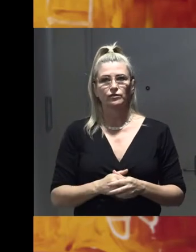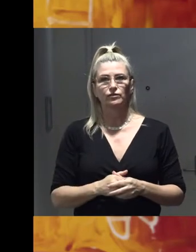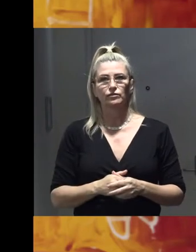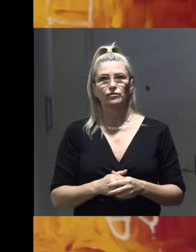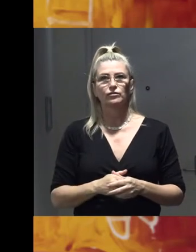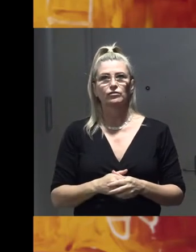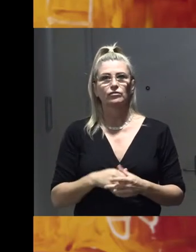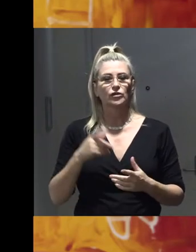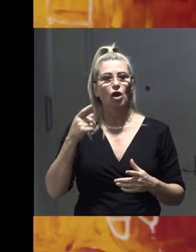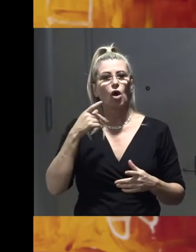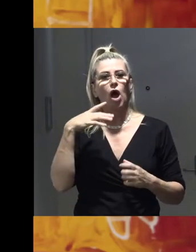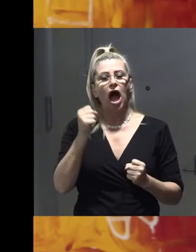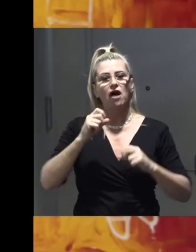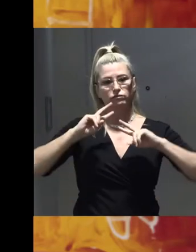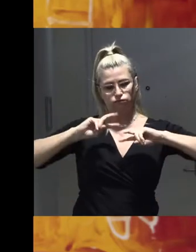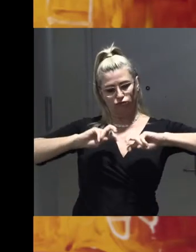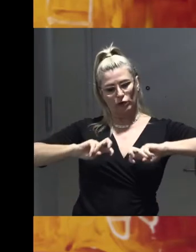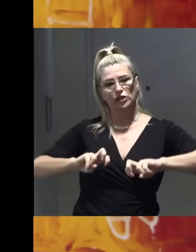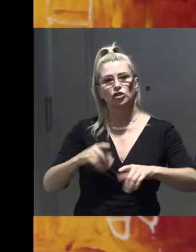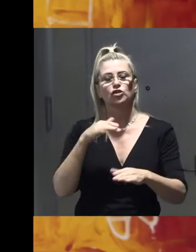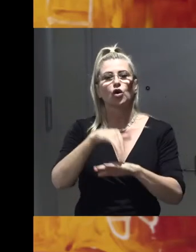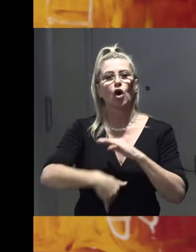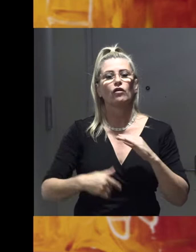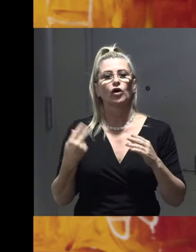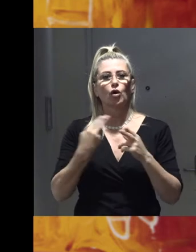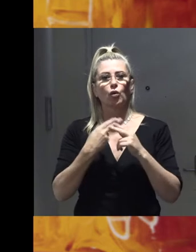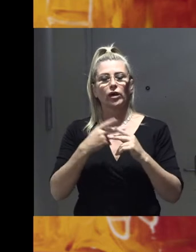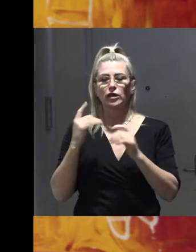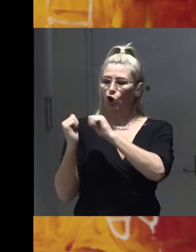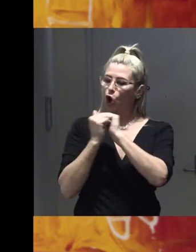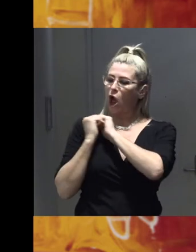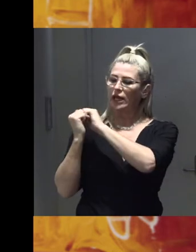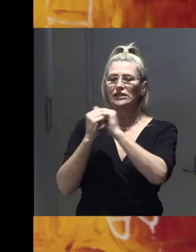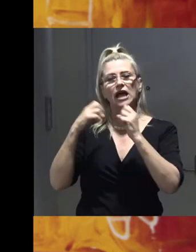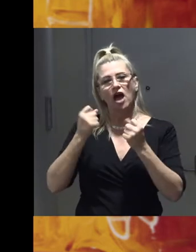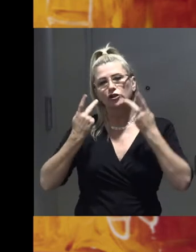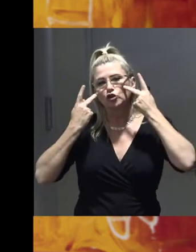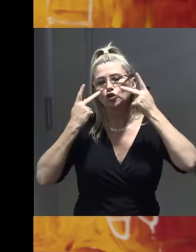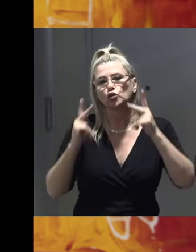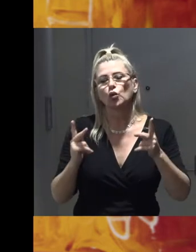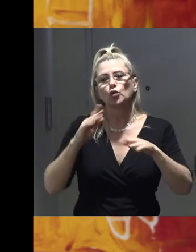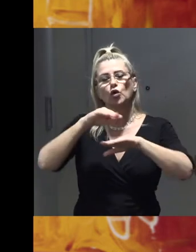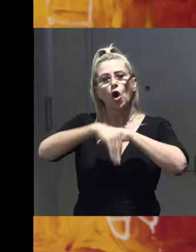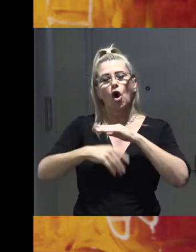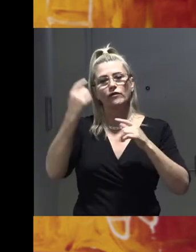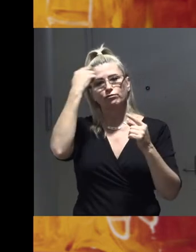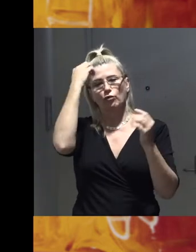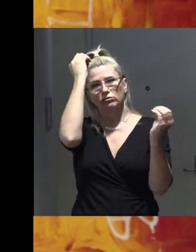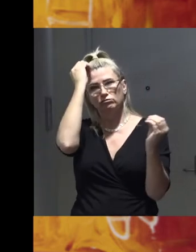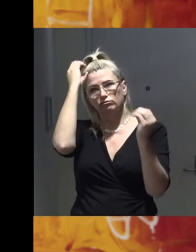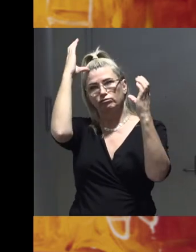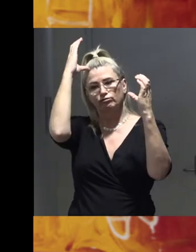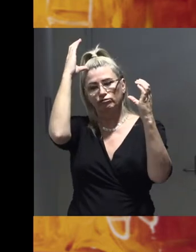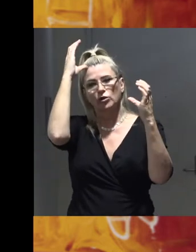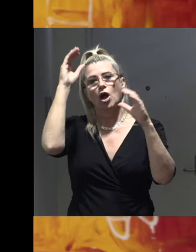Work we've done to a body of research I've conducted with colleagues has also examined the role that cognition plays